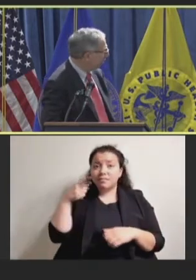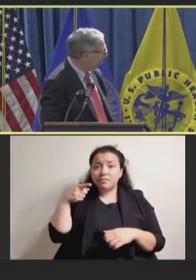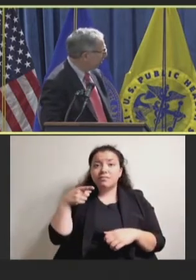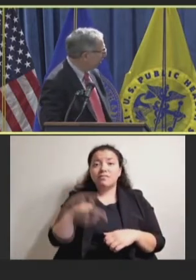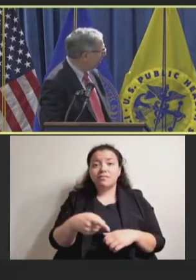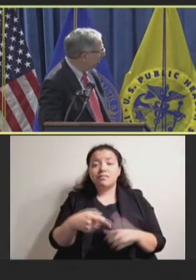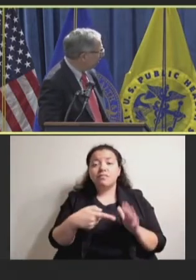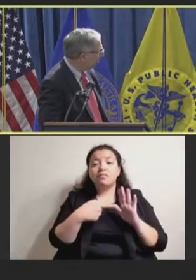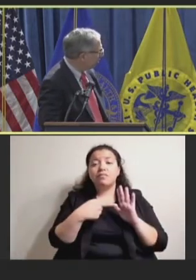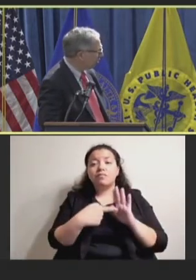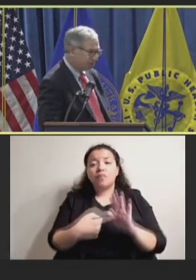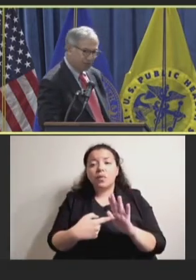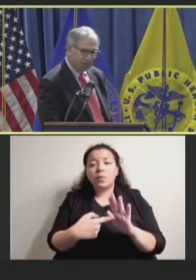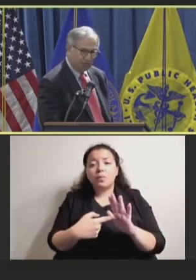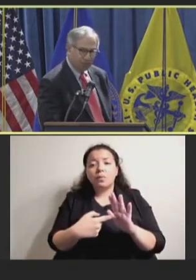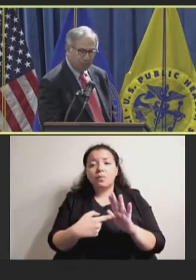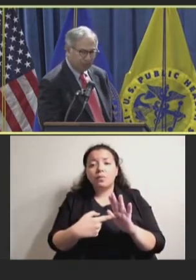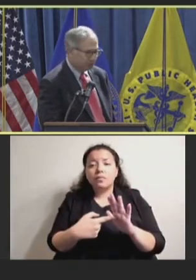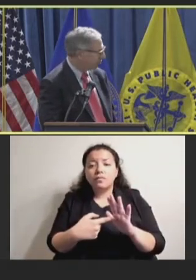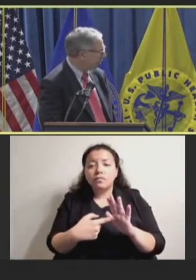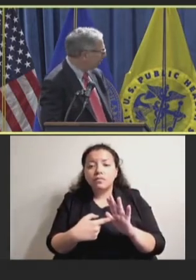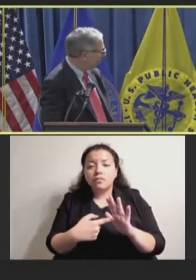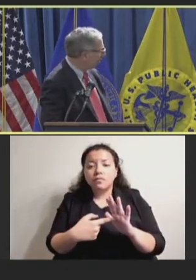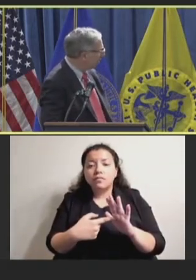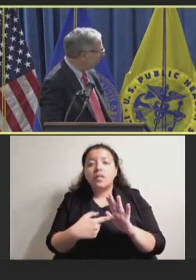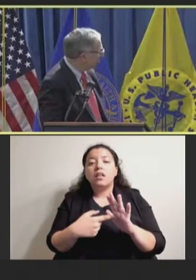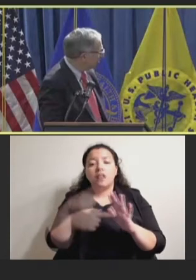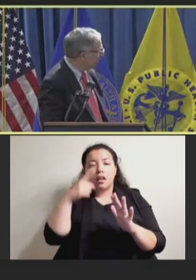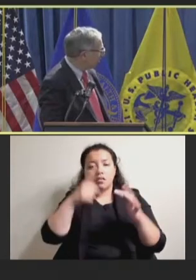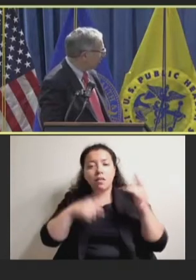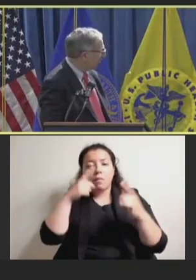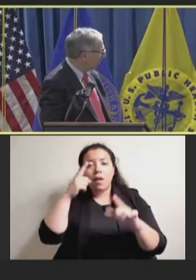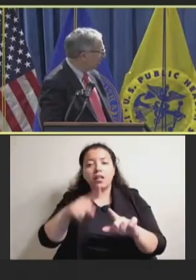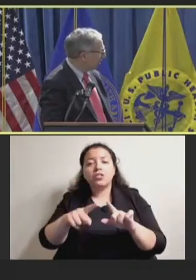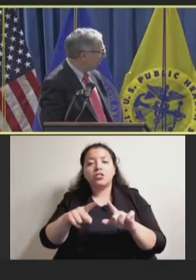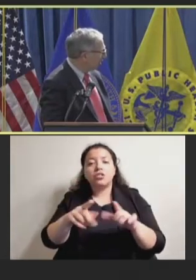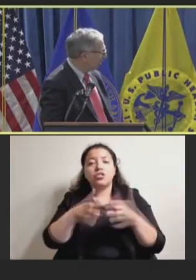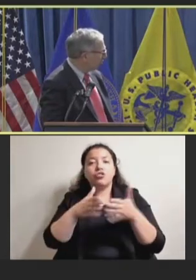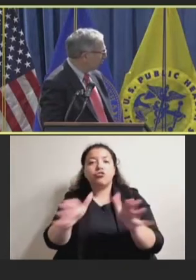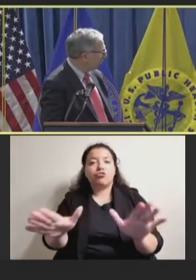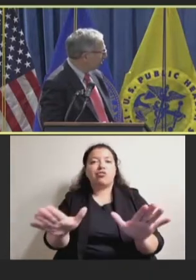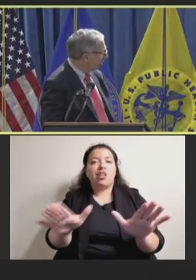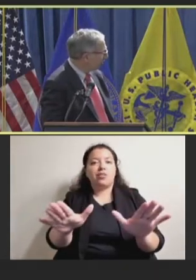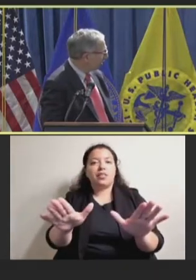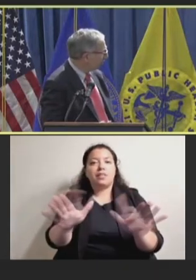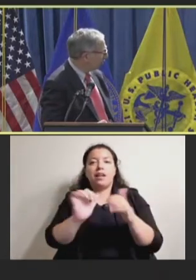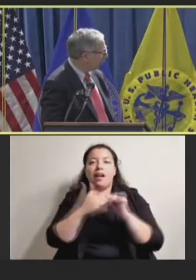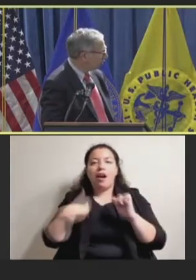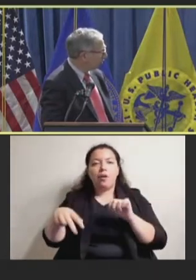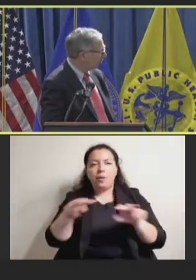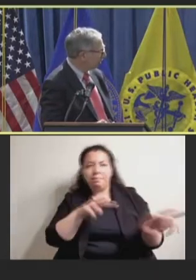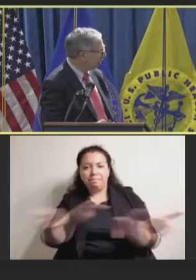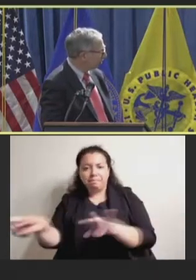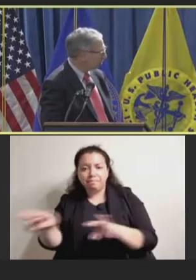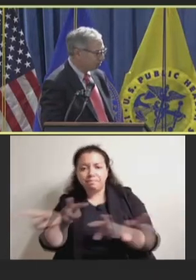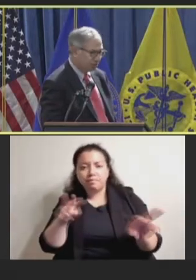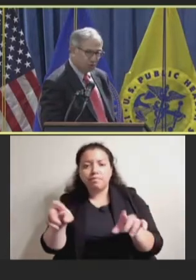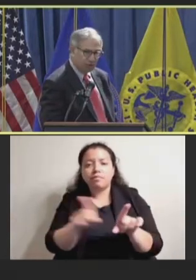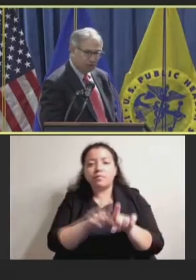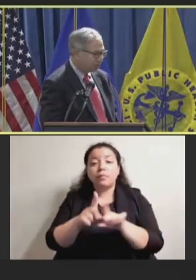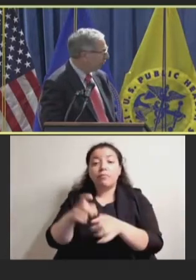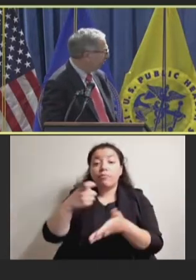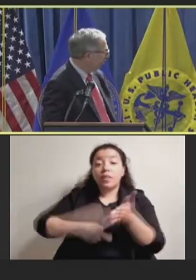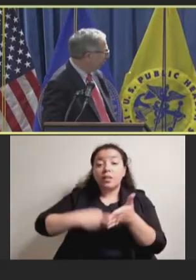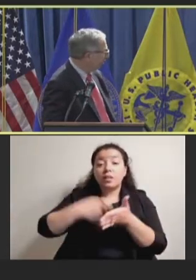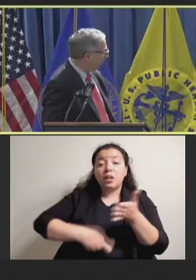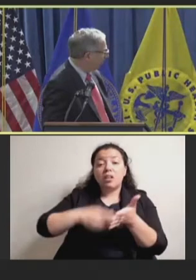generalizability. It costs billions of dollars. It hinders innovation. It really compounds low accrual that then causes trials